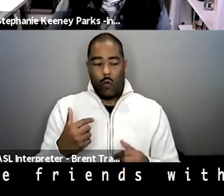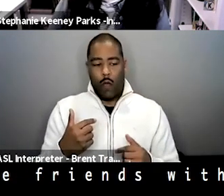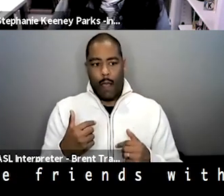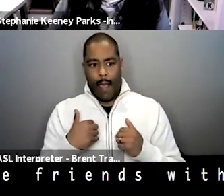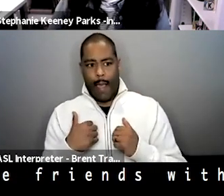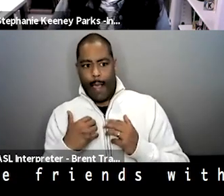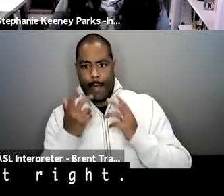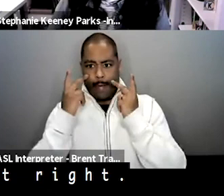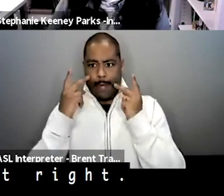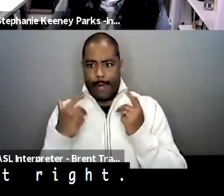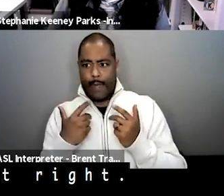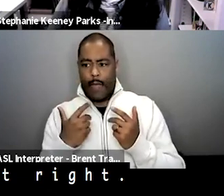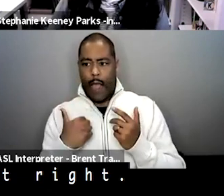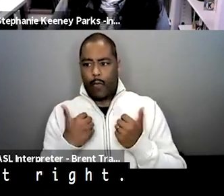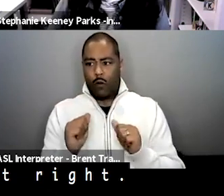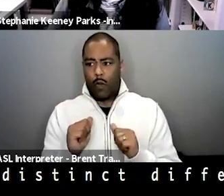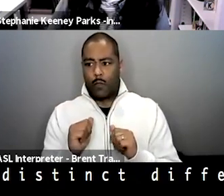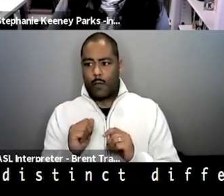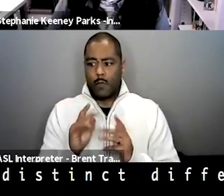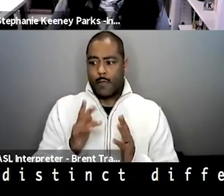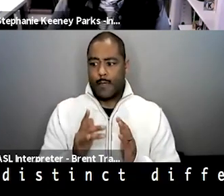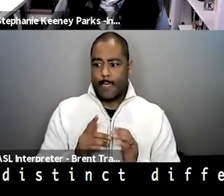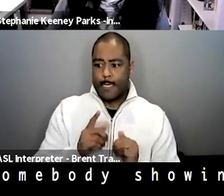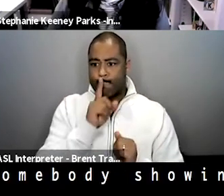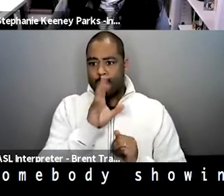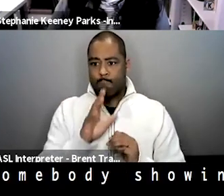of attention, you got to be friends with them. And that's not